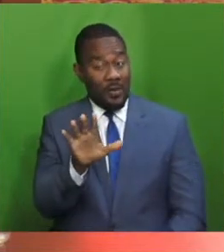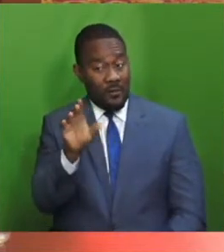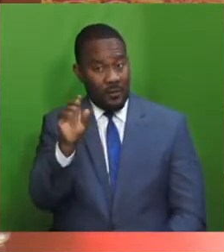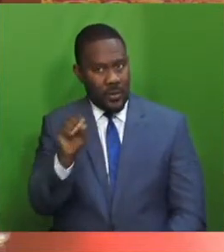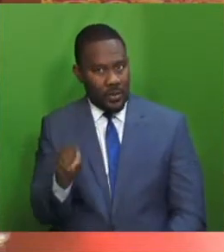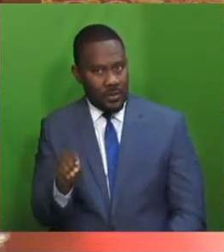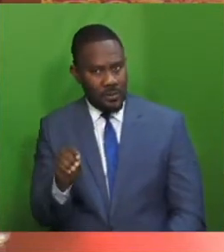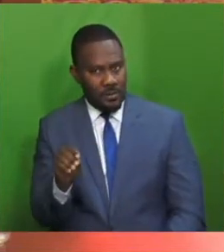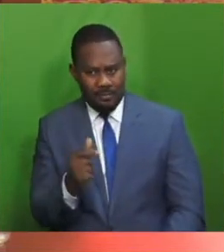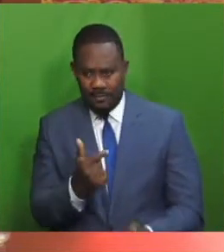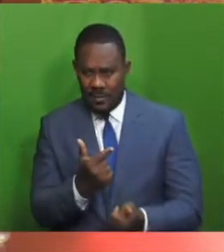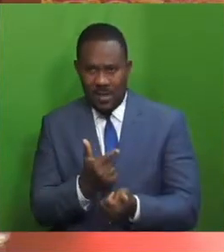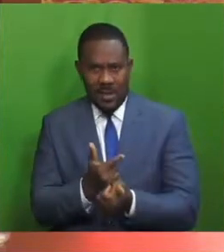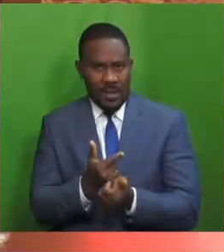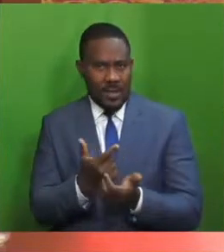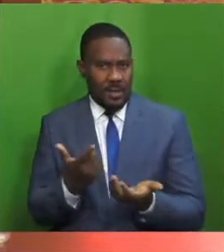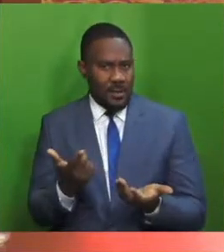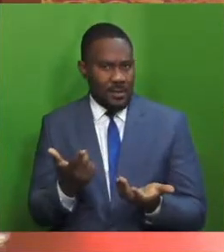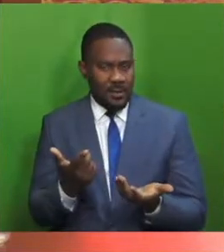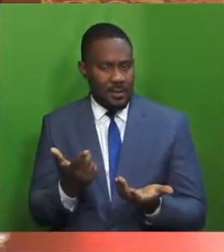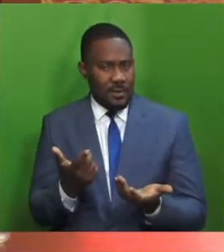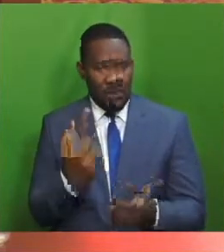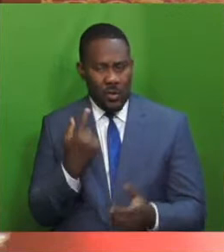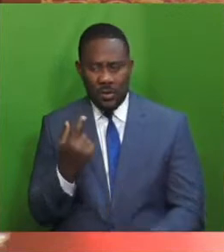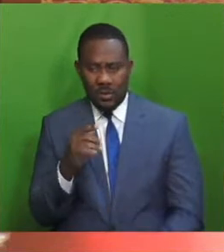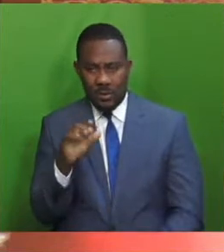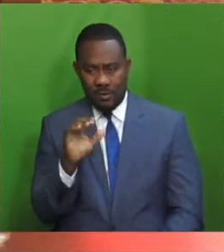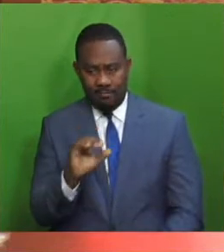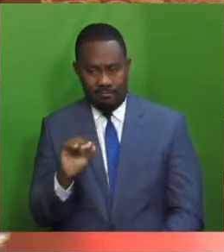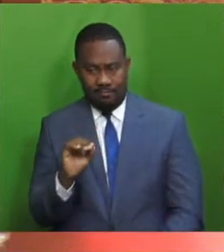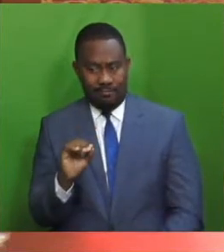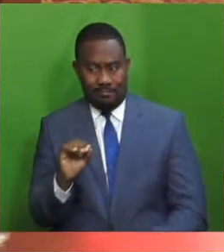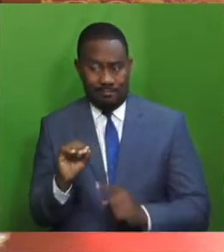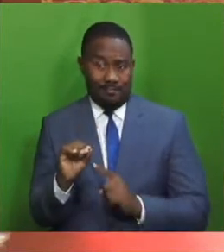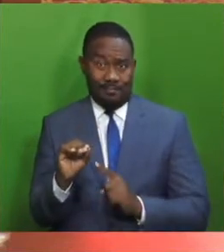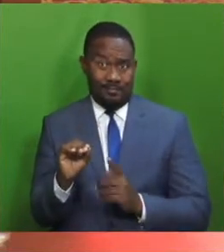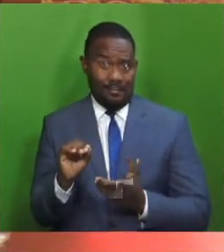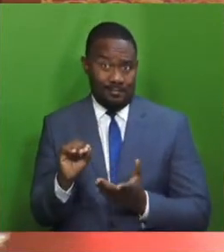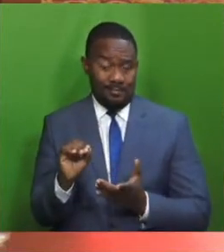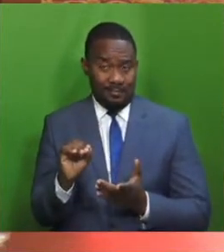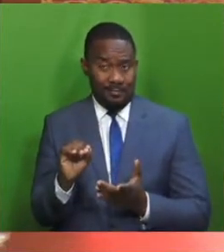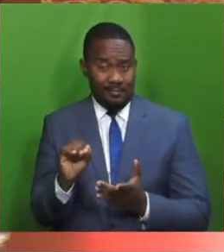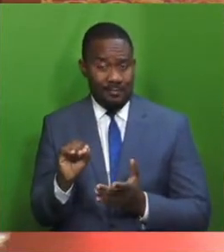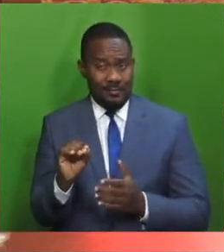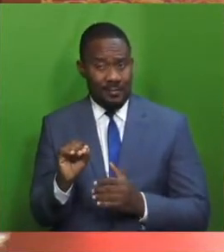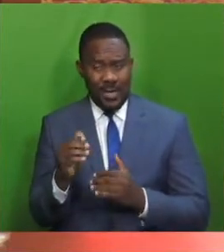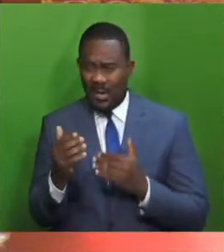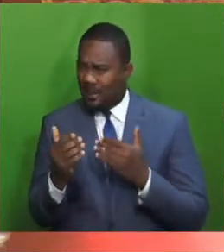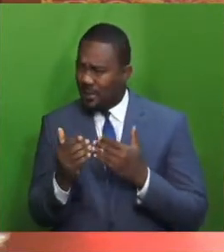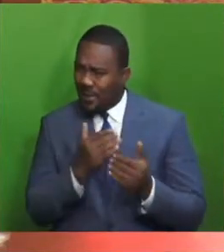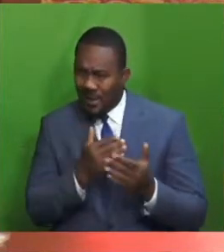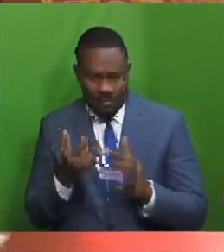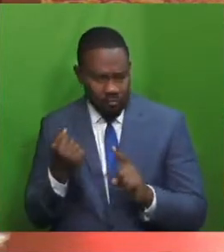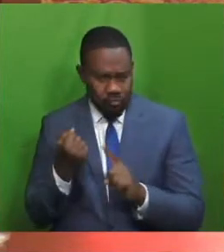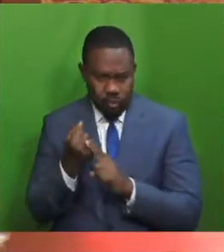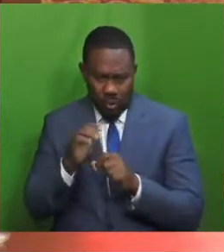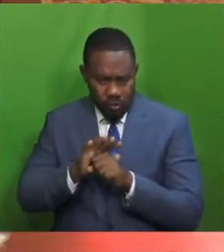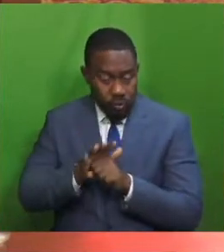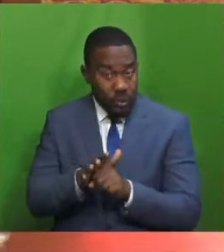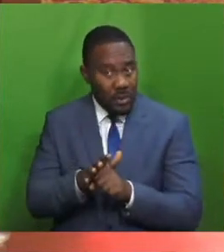Ghana did not register a sub-zero growth rate. Ghana kept its head above water.